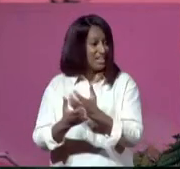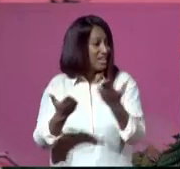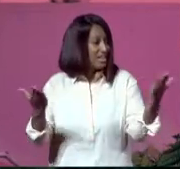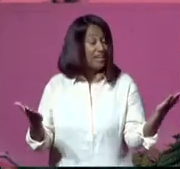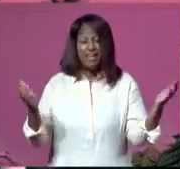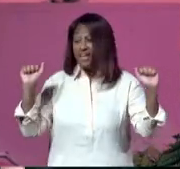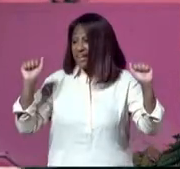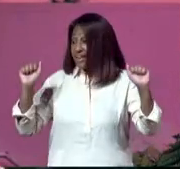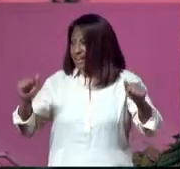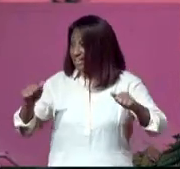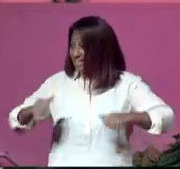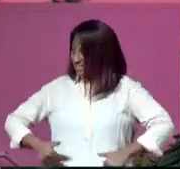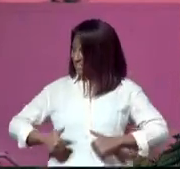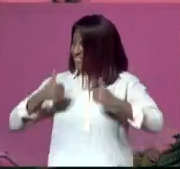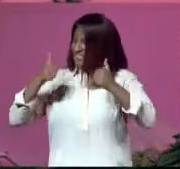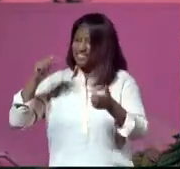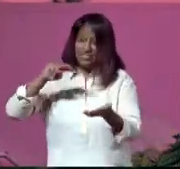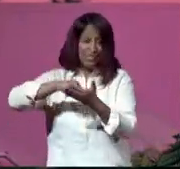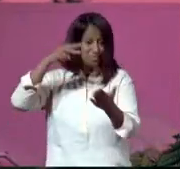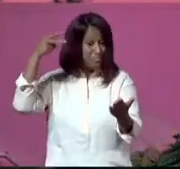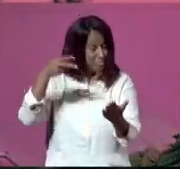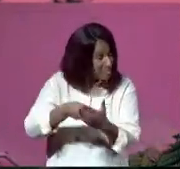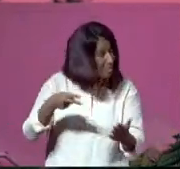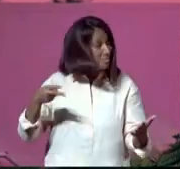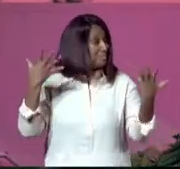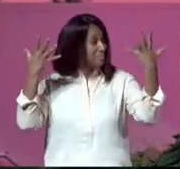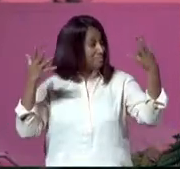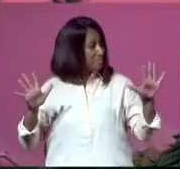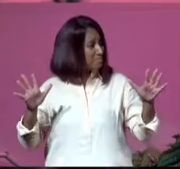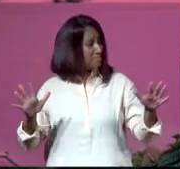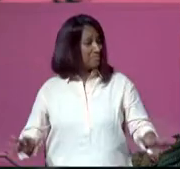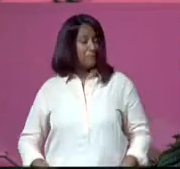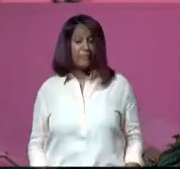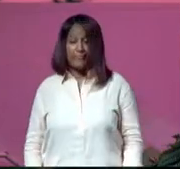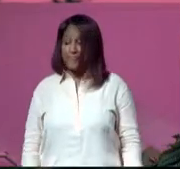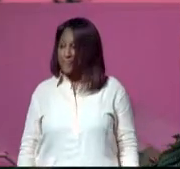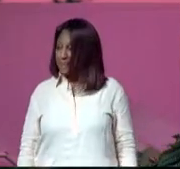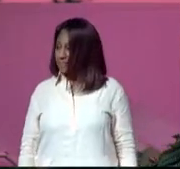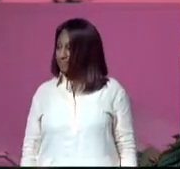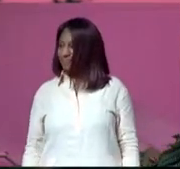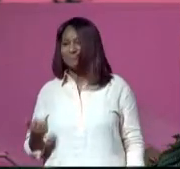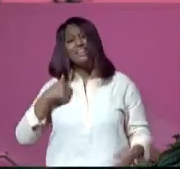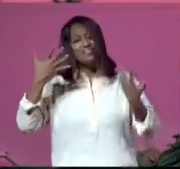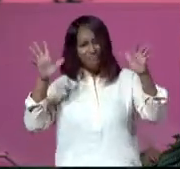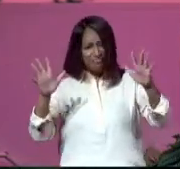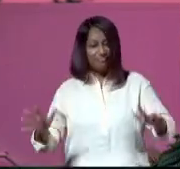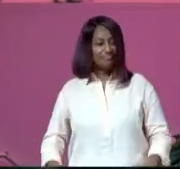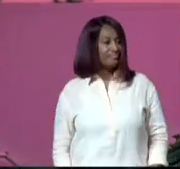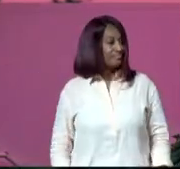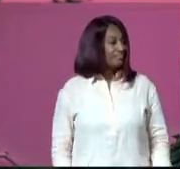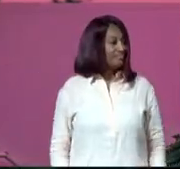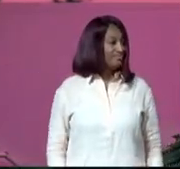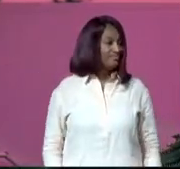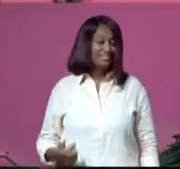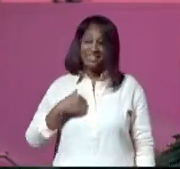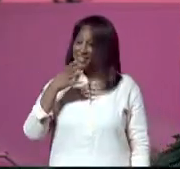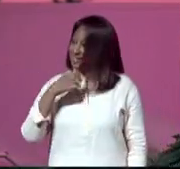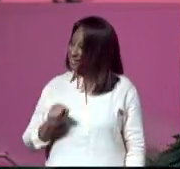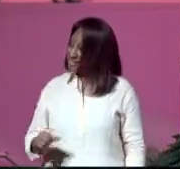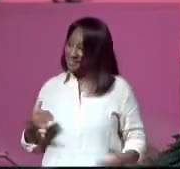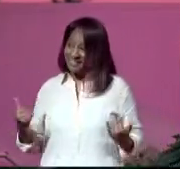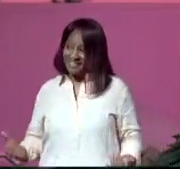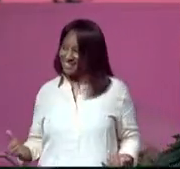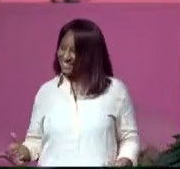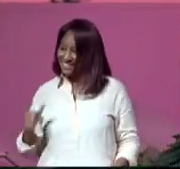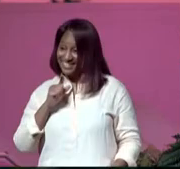that you can walk in purpose? All right, I'm done. I done got older now. I don't preach as